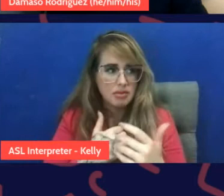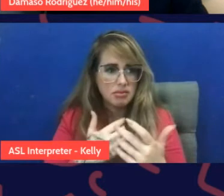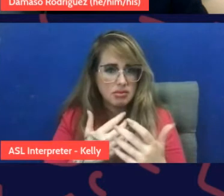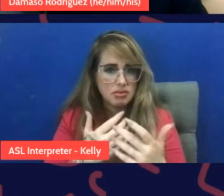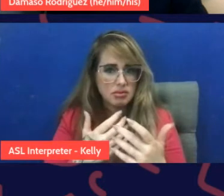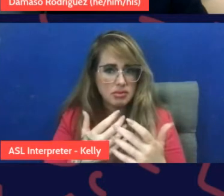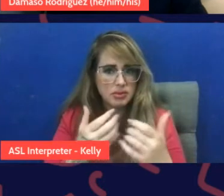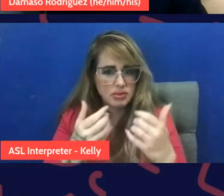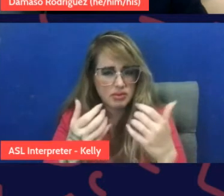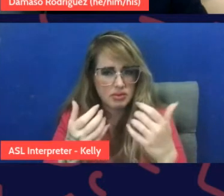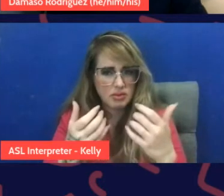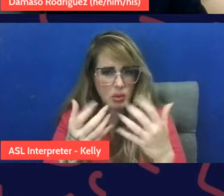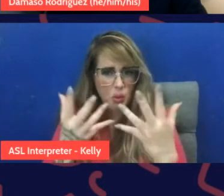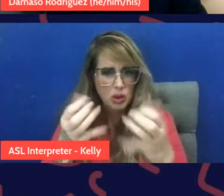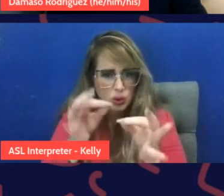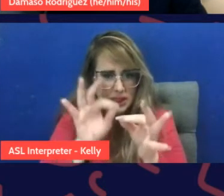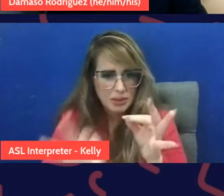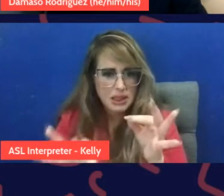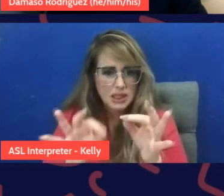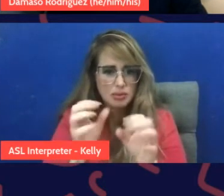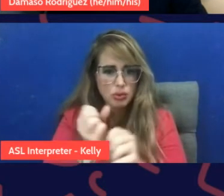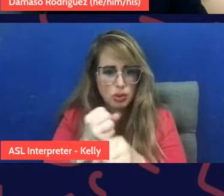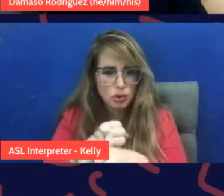to simply produce fictions